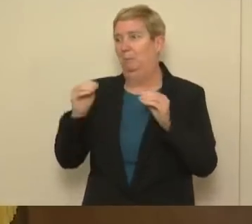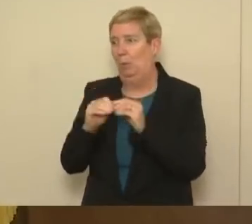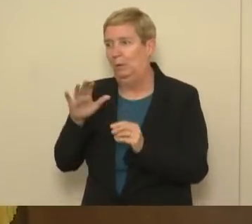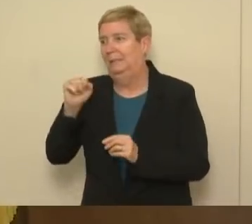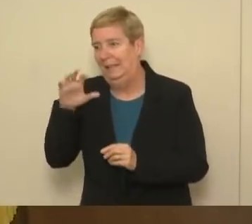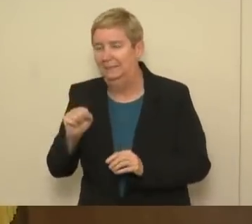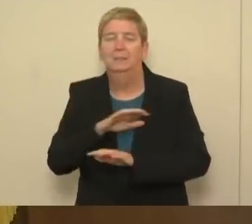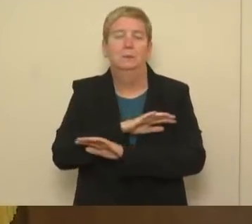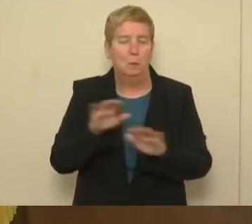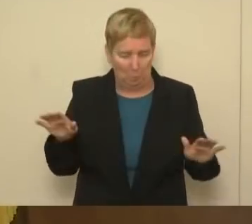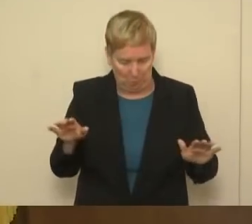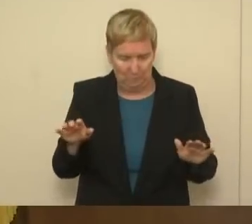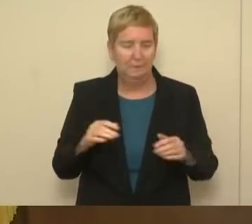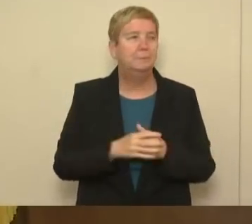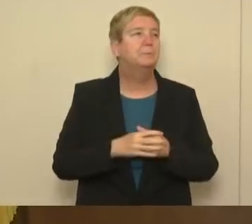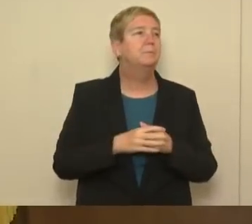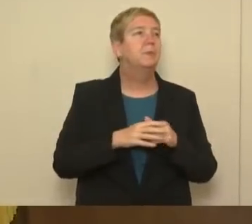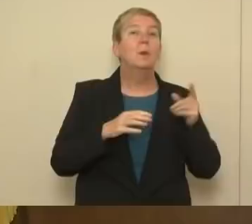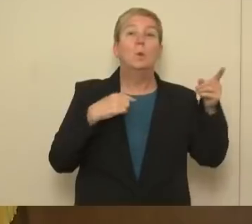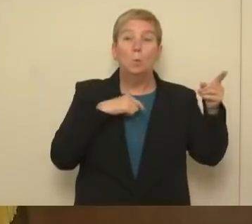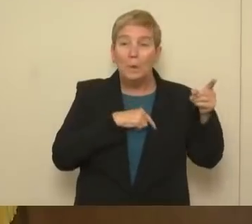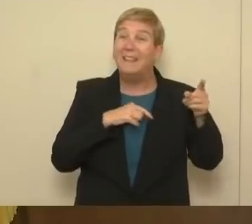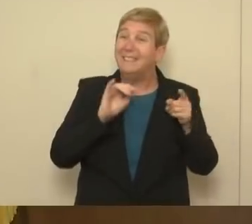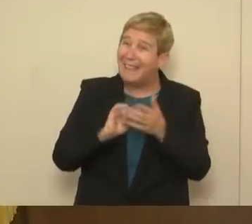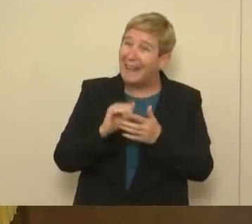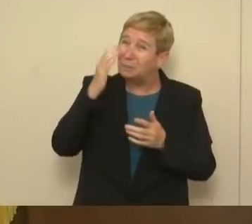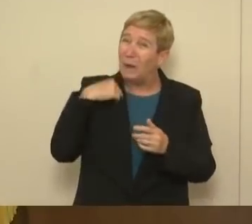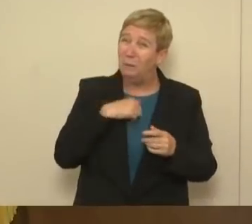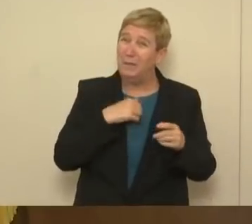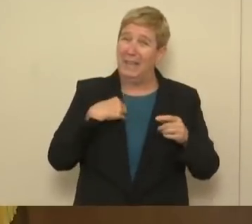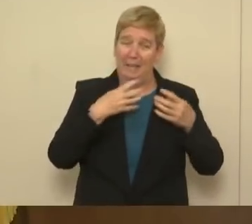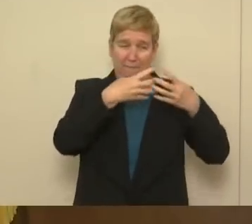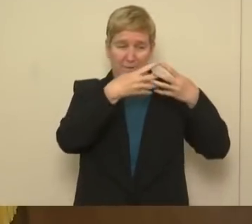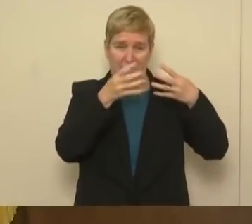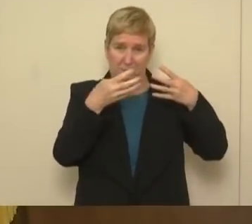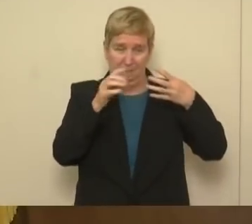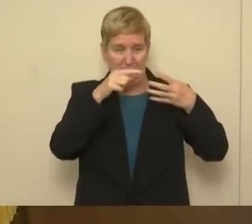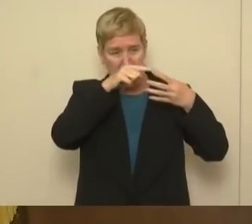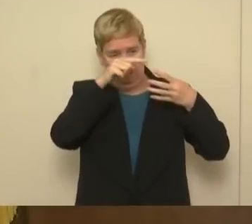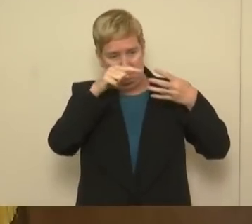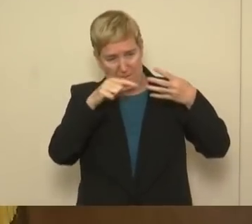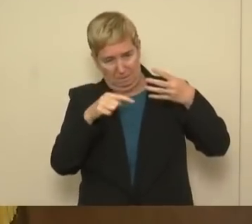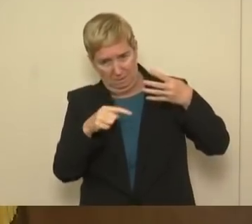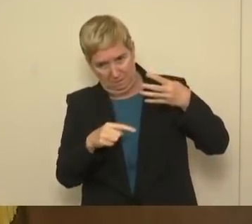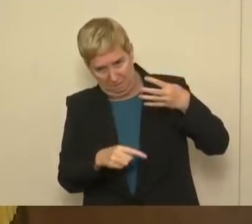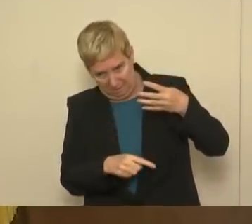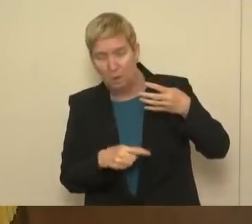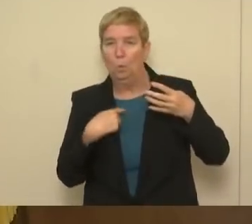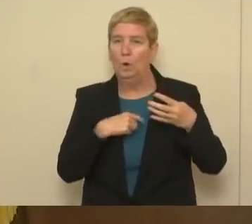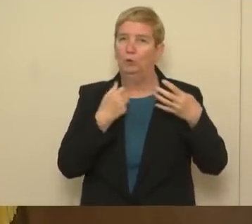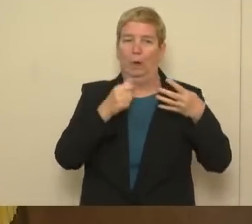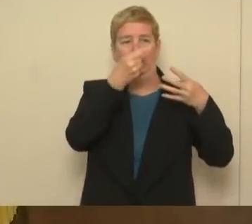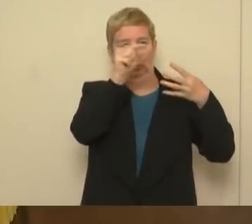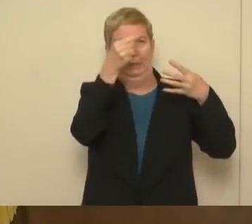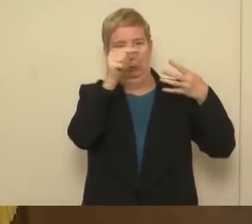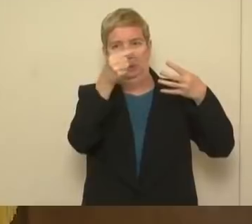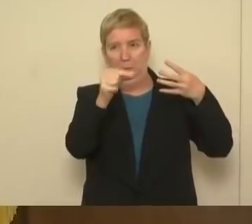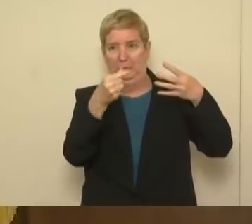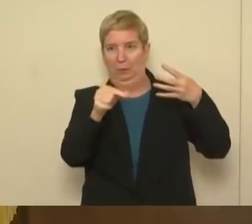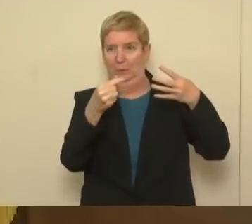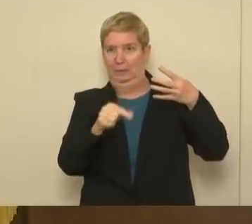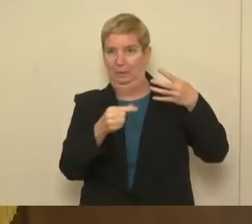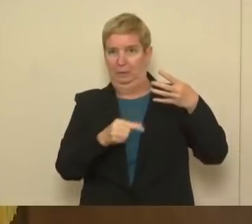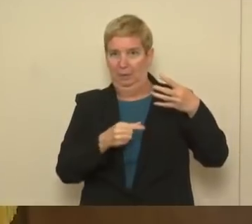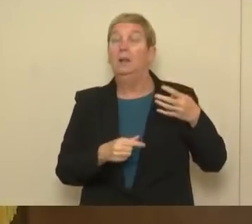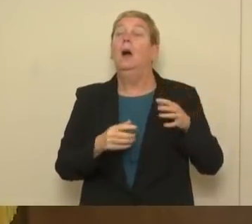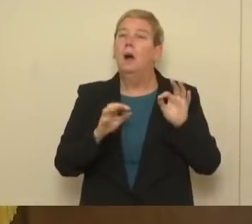a variety of things in our gating criteria, so we always know that we're doing